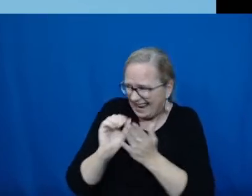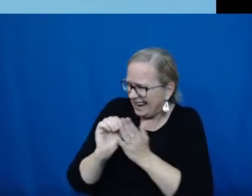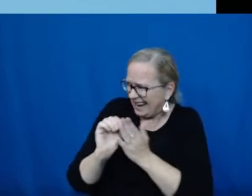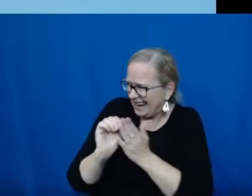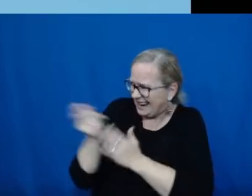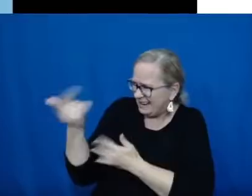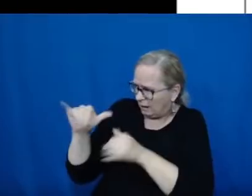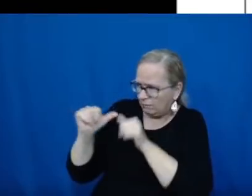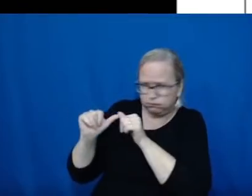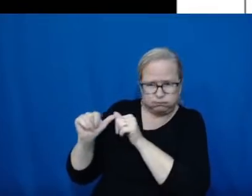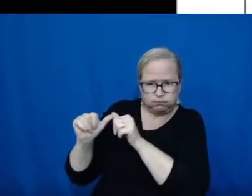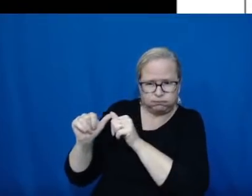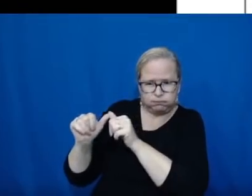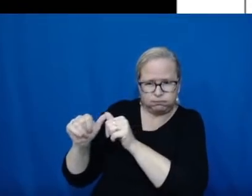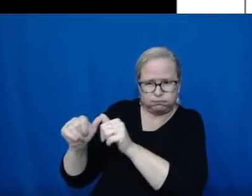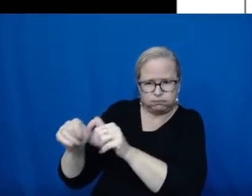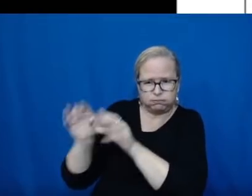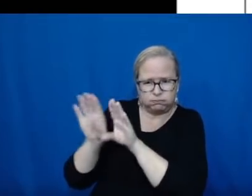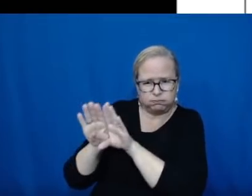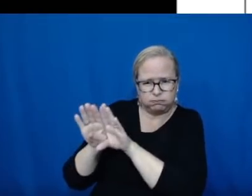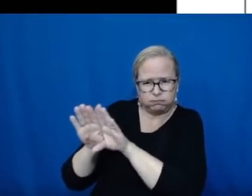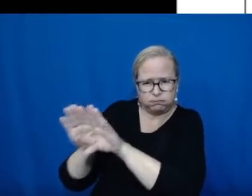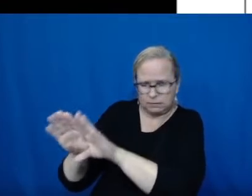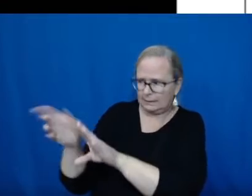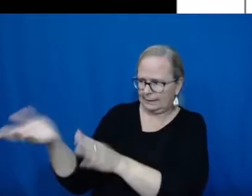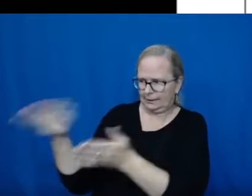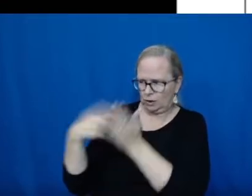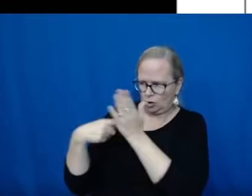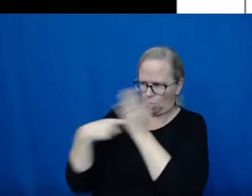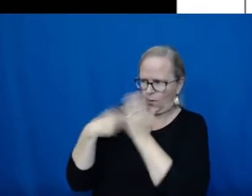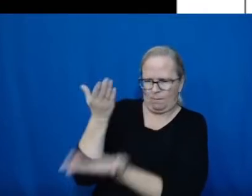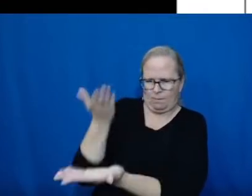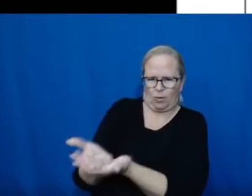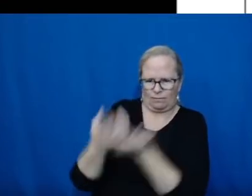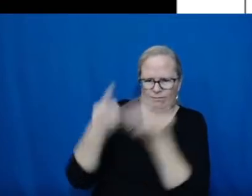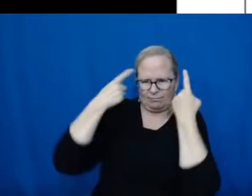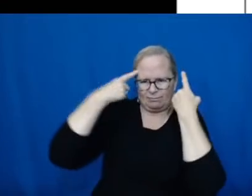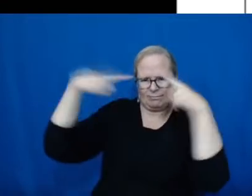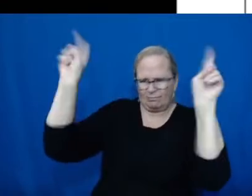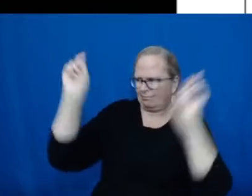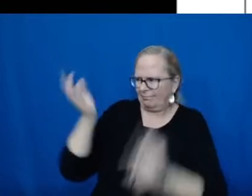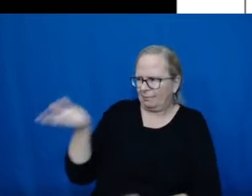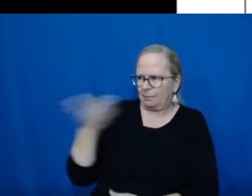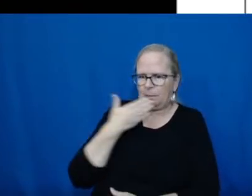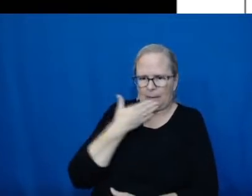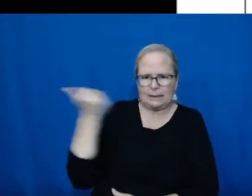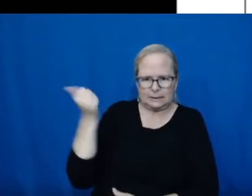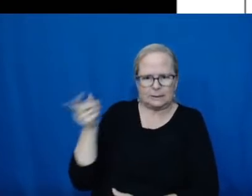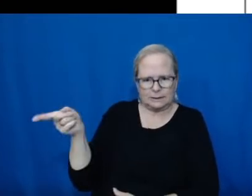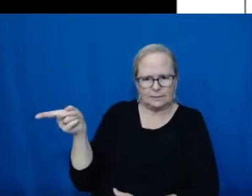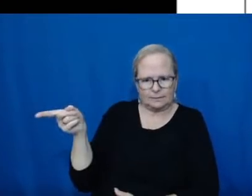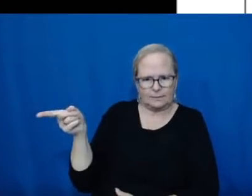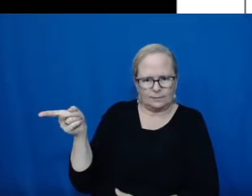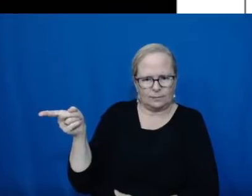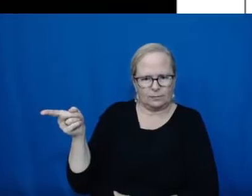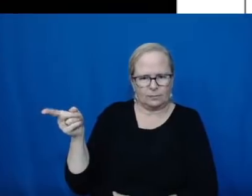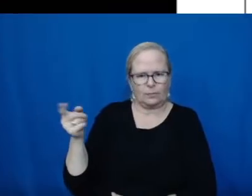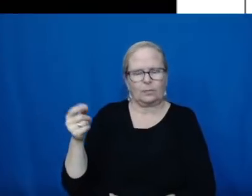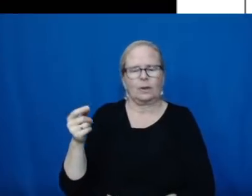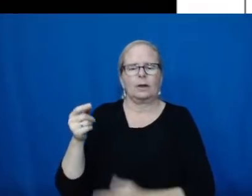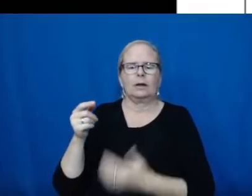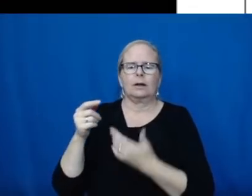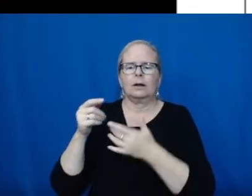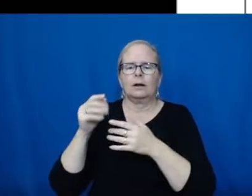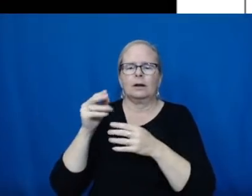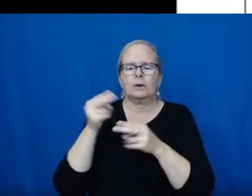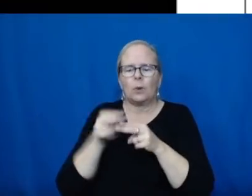basically they using the short shutdowns and keeping them till the community transmission is stopped